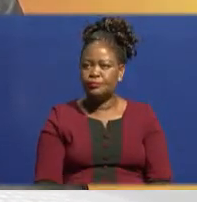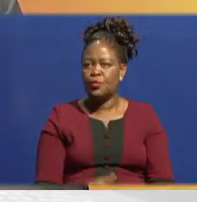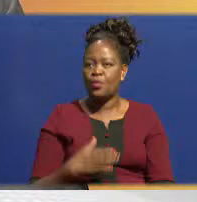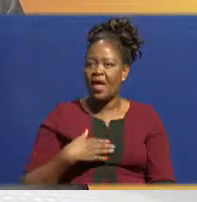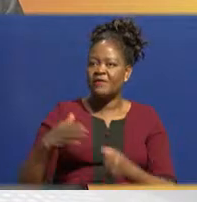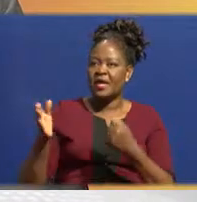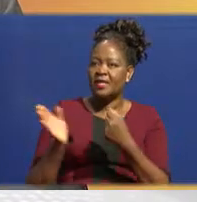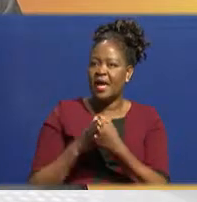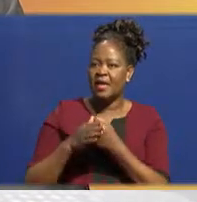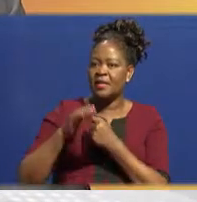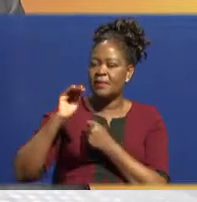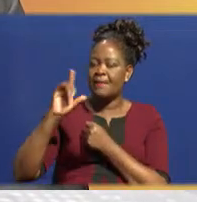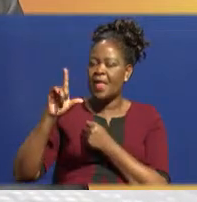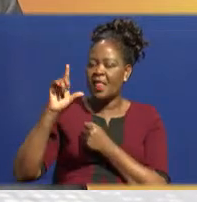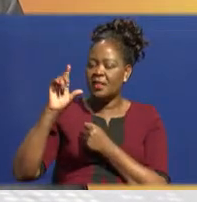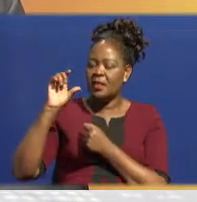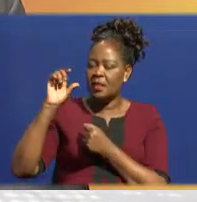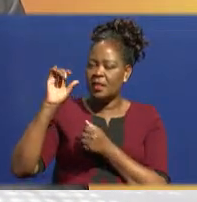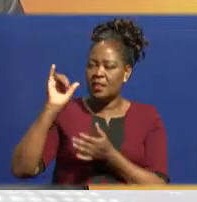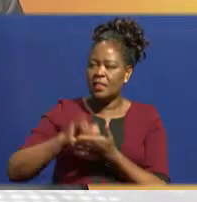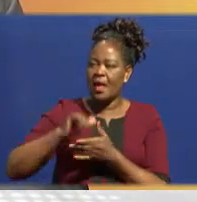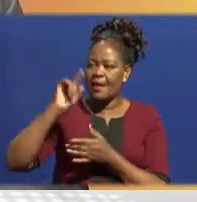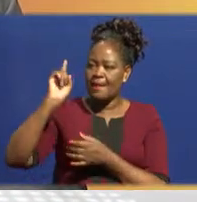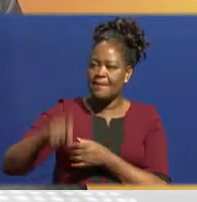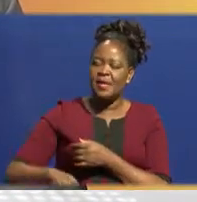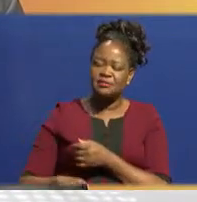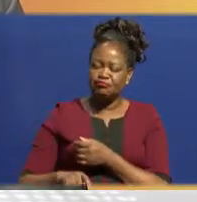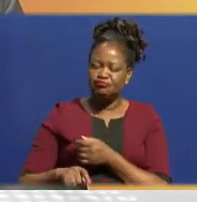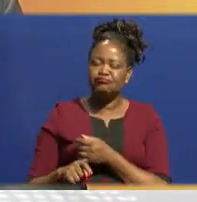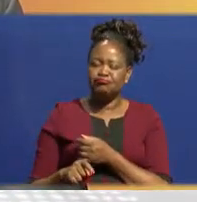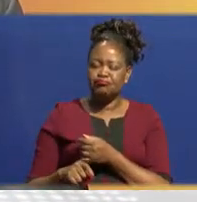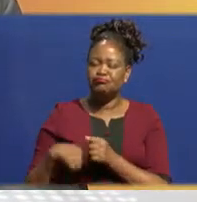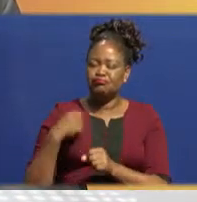to be executed by both houses of Parliament. Mm-hmm.